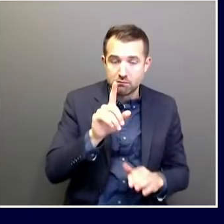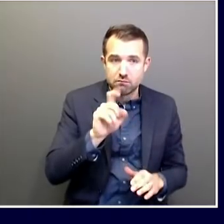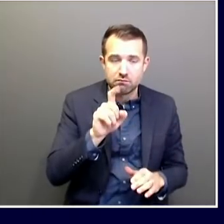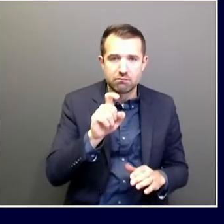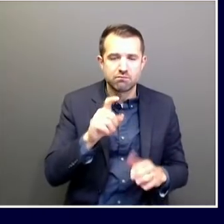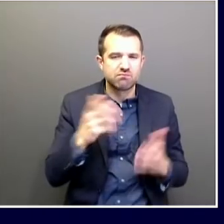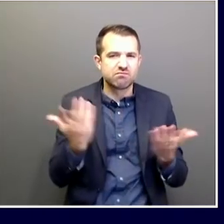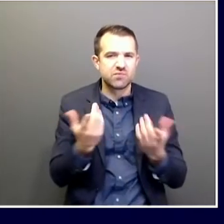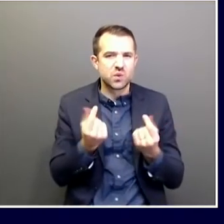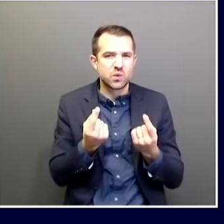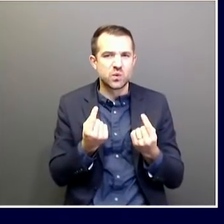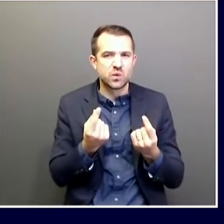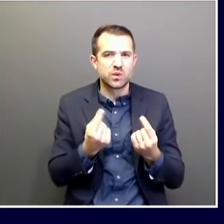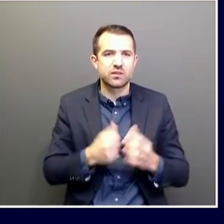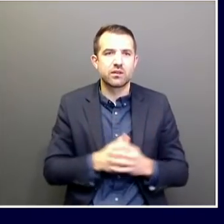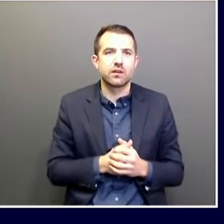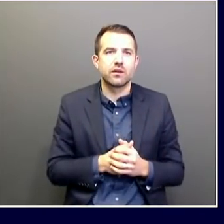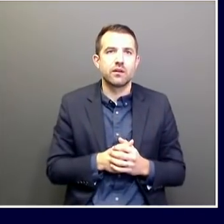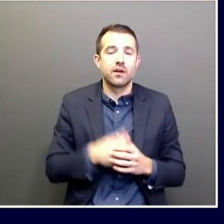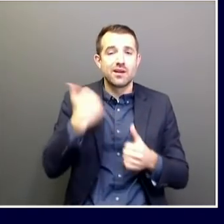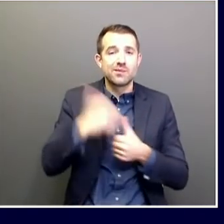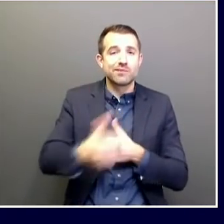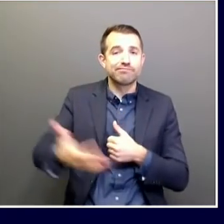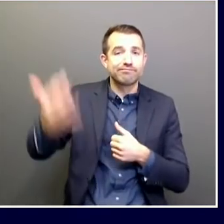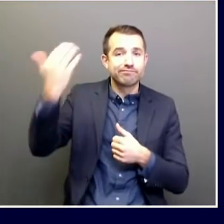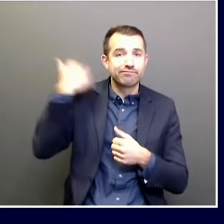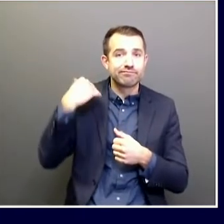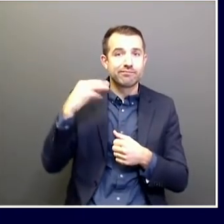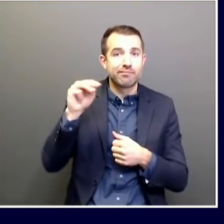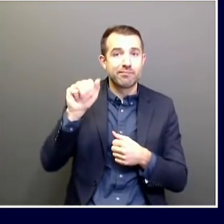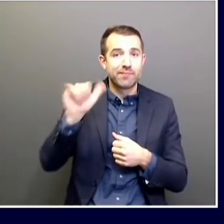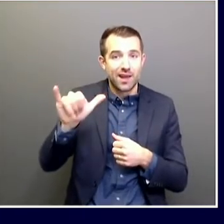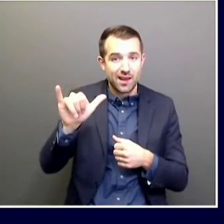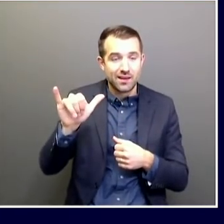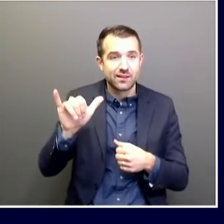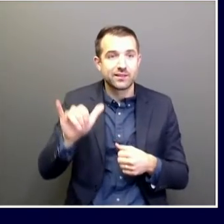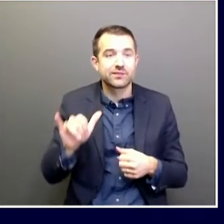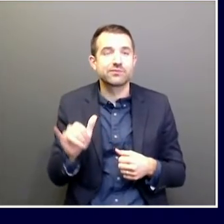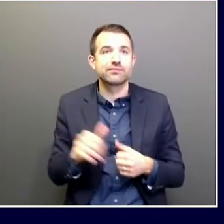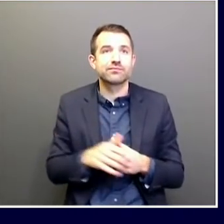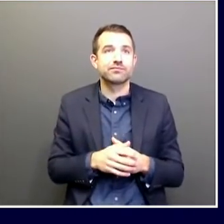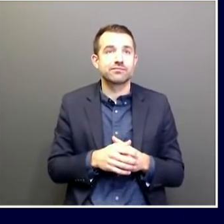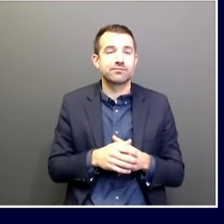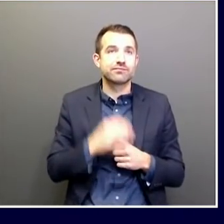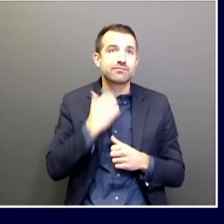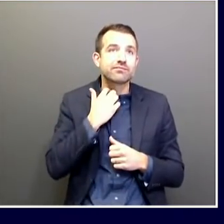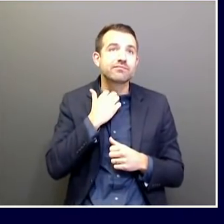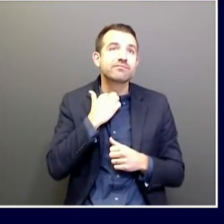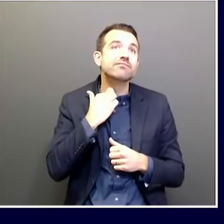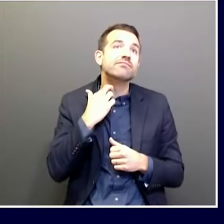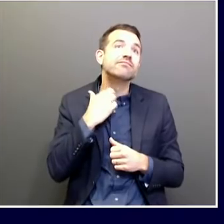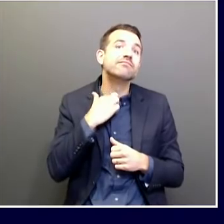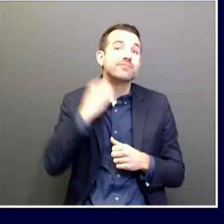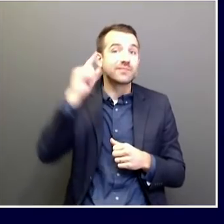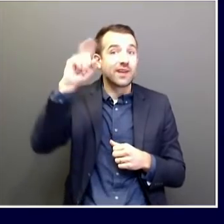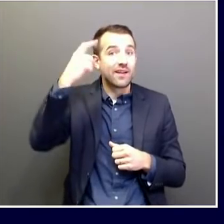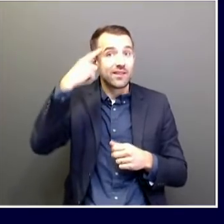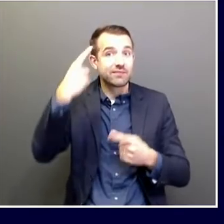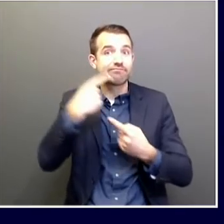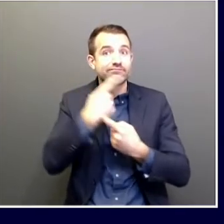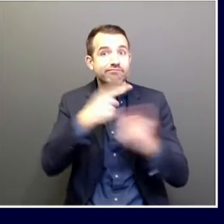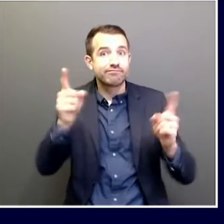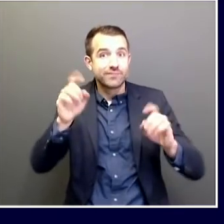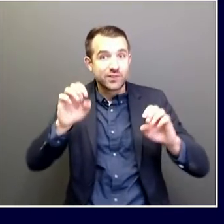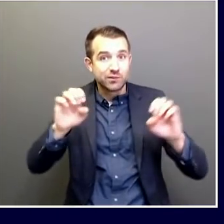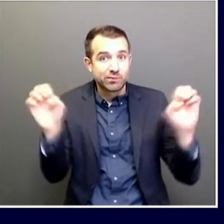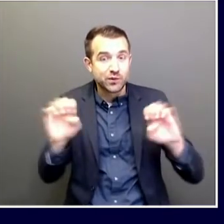of civil emergency, we stopped doing guidance for different parts of the Maine economy, partly because we didn't have to anymore.